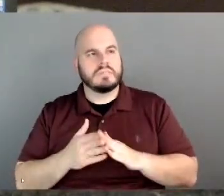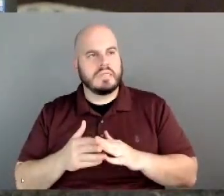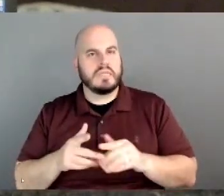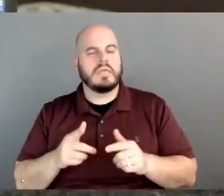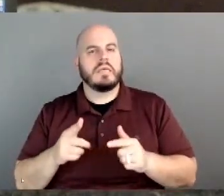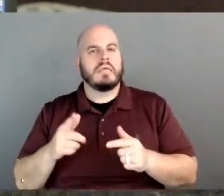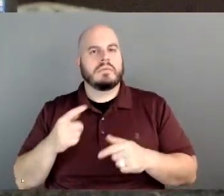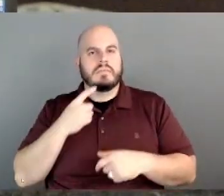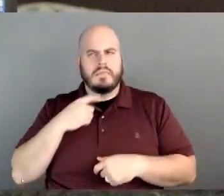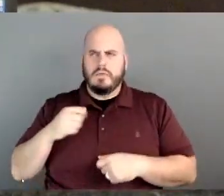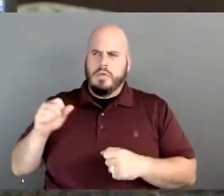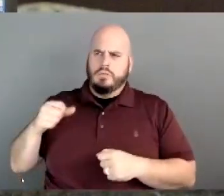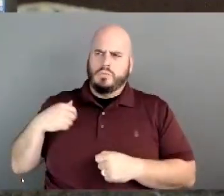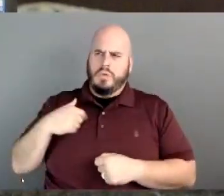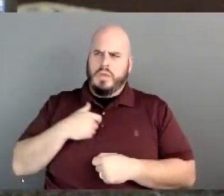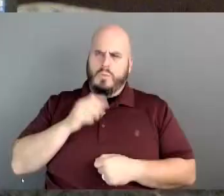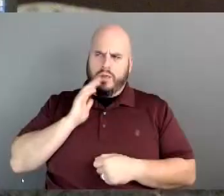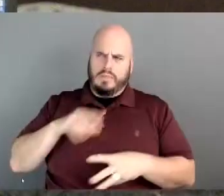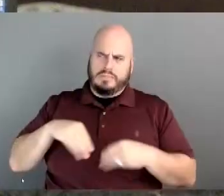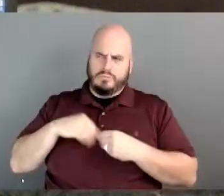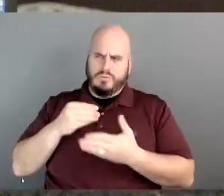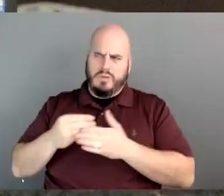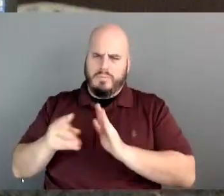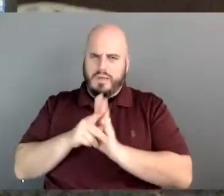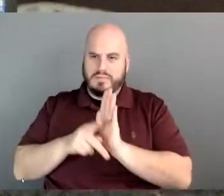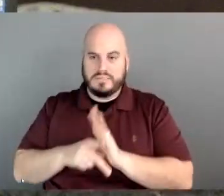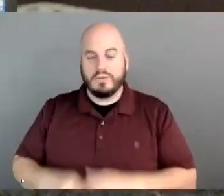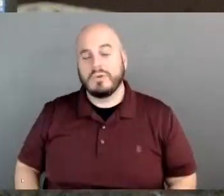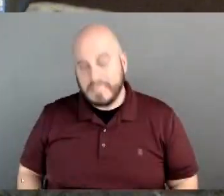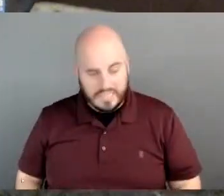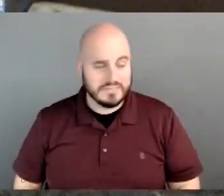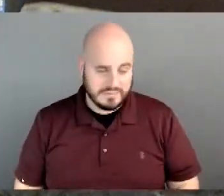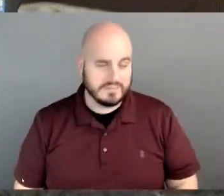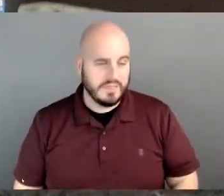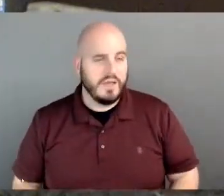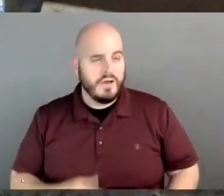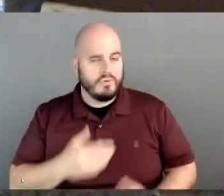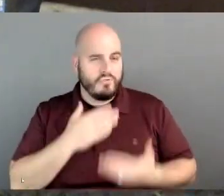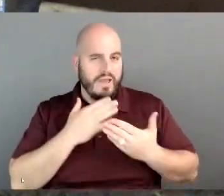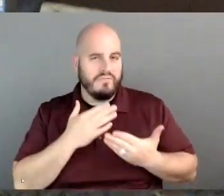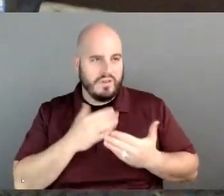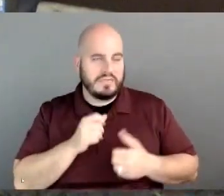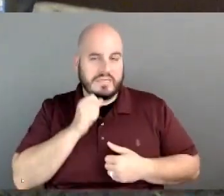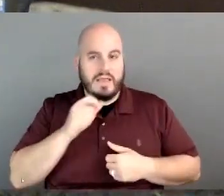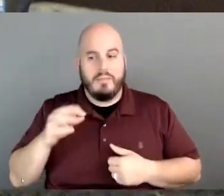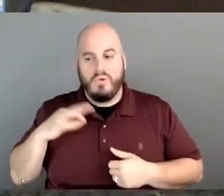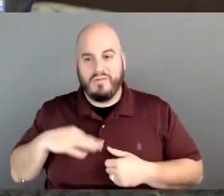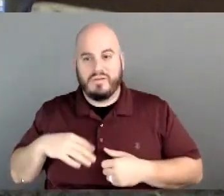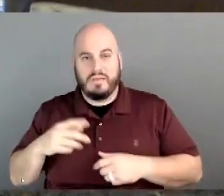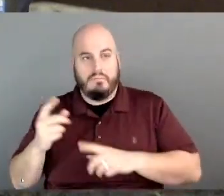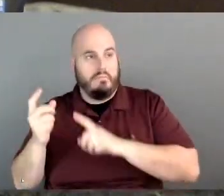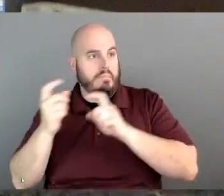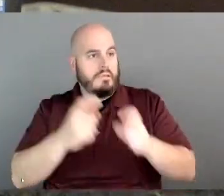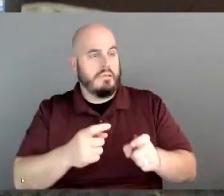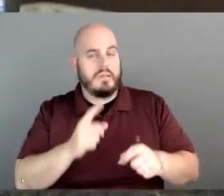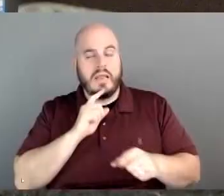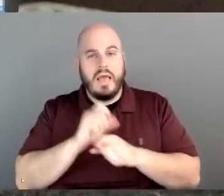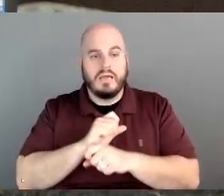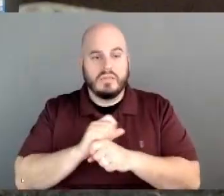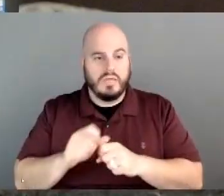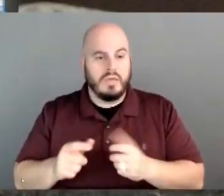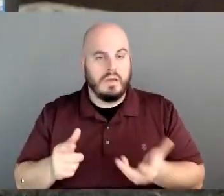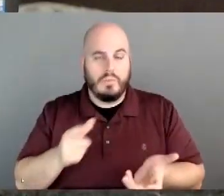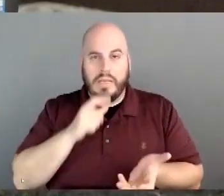money" policy, and so we absolutely are grateful for the nonprofits kind of returning it. And as it turns out, we actually need it in this budget cycle.